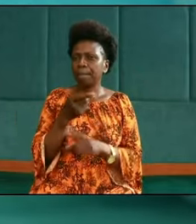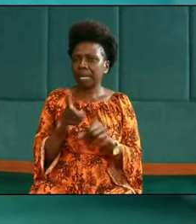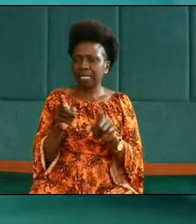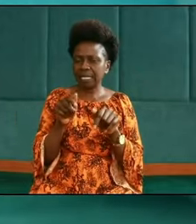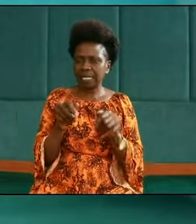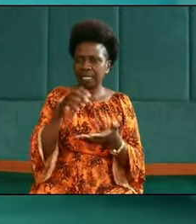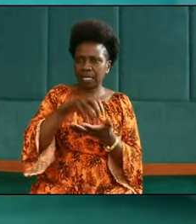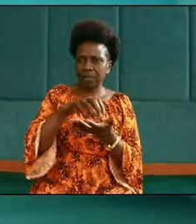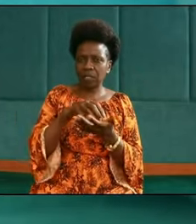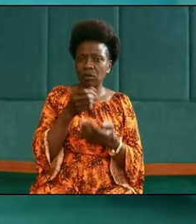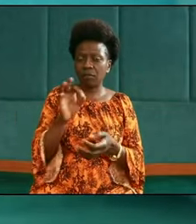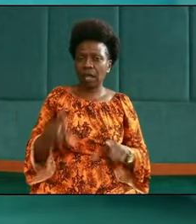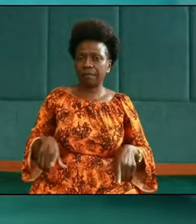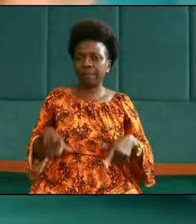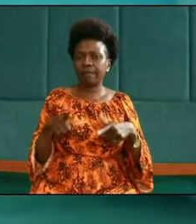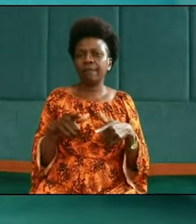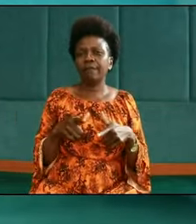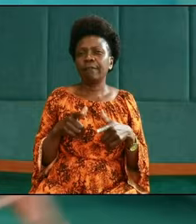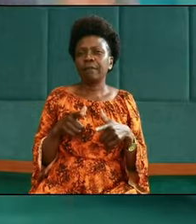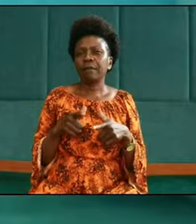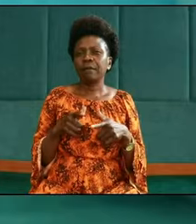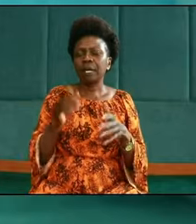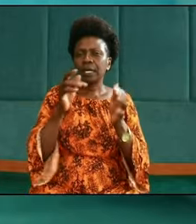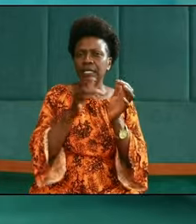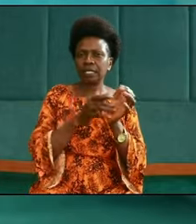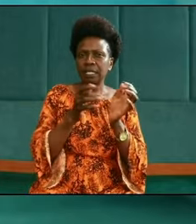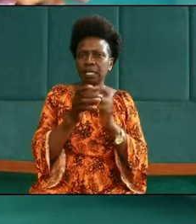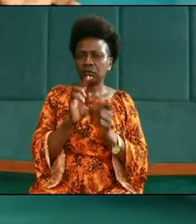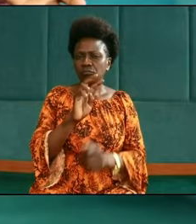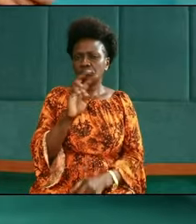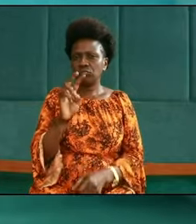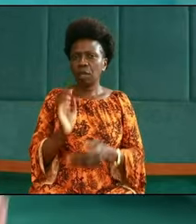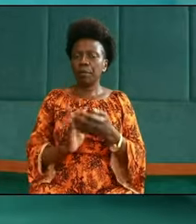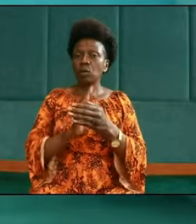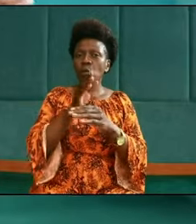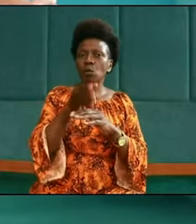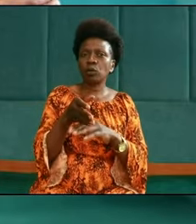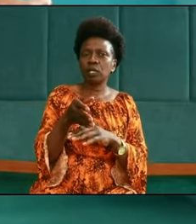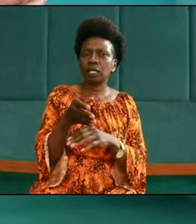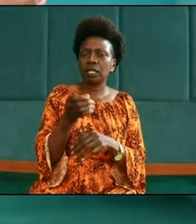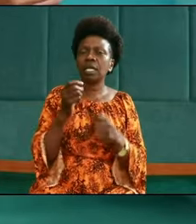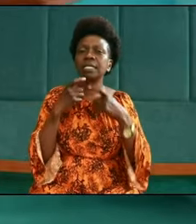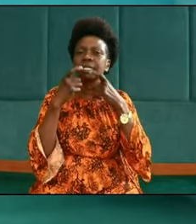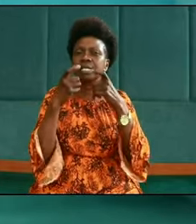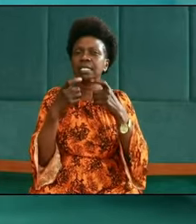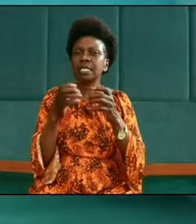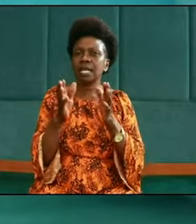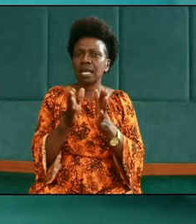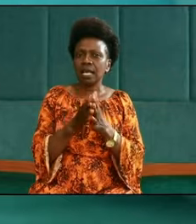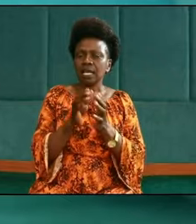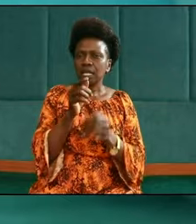these circumstances of life, Jesus looked beyond the sins,